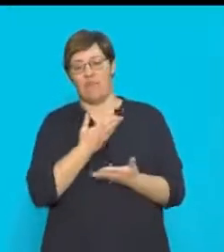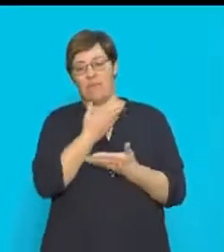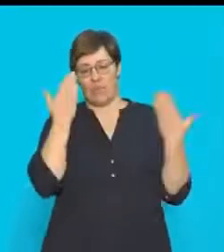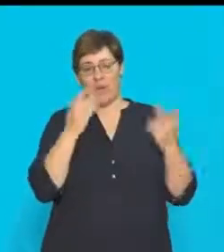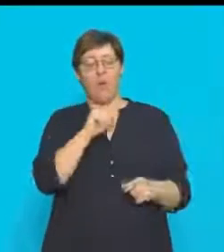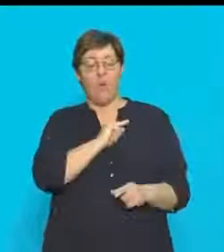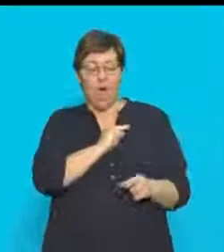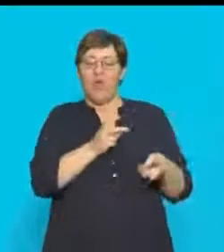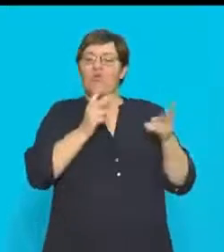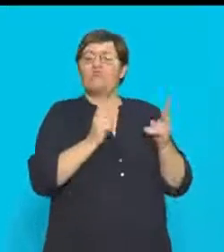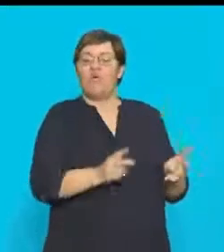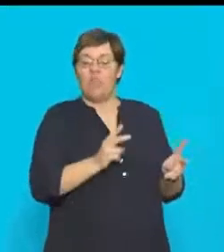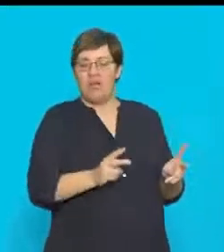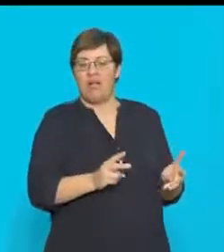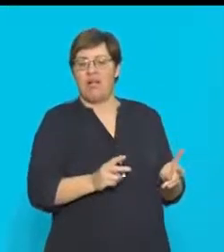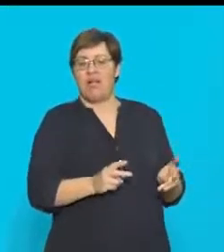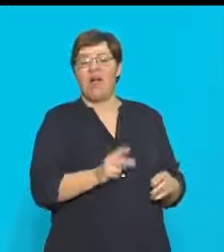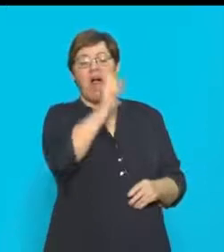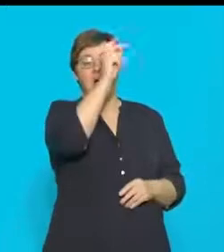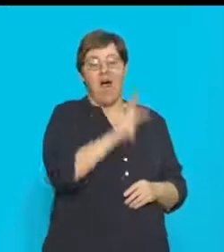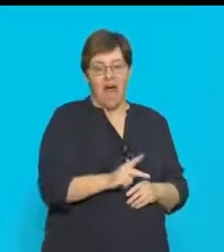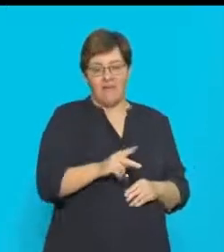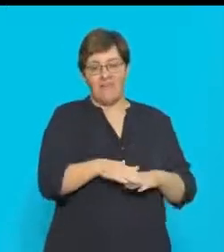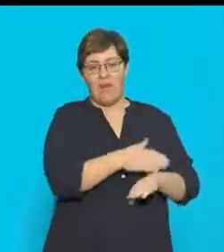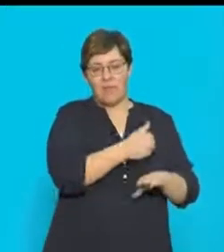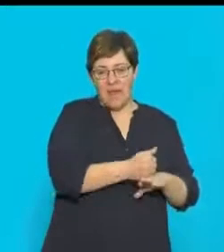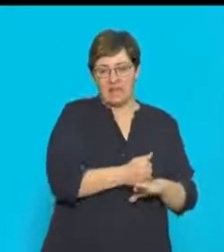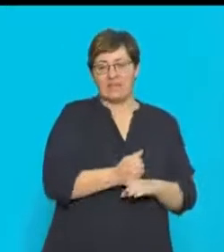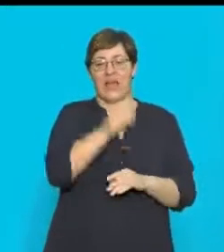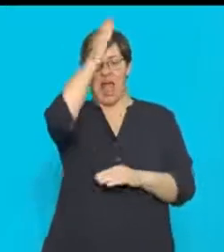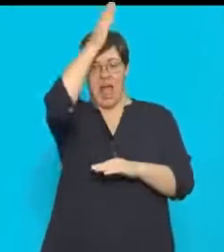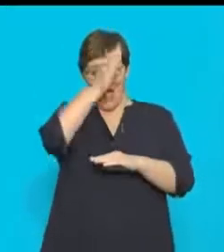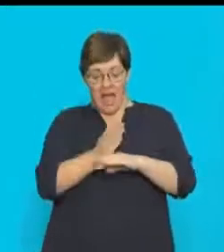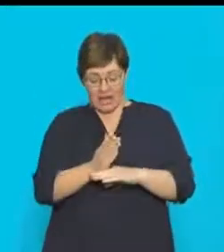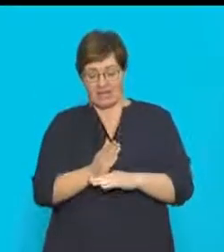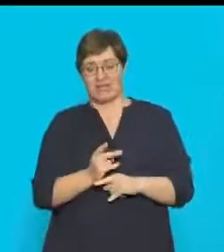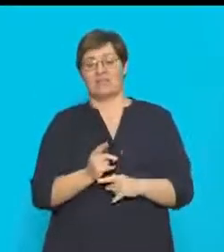use our regular half base times height formula.